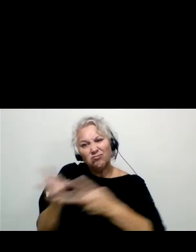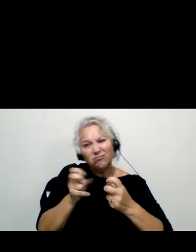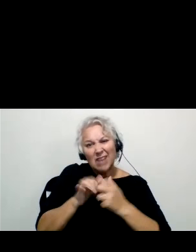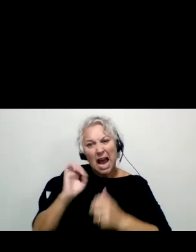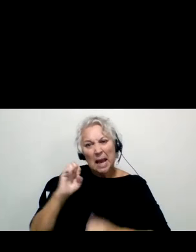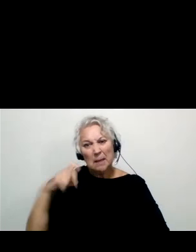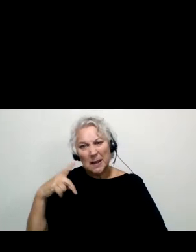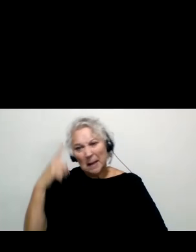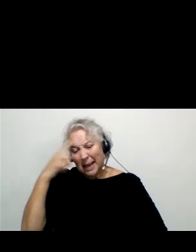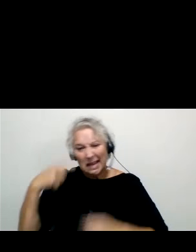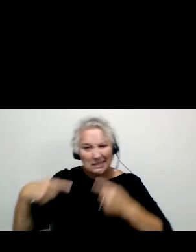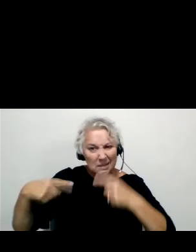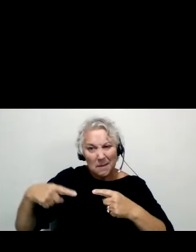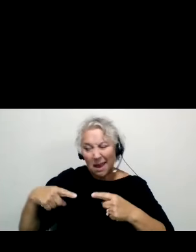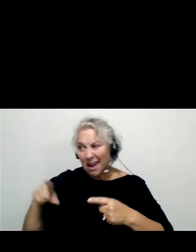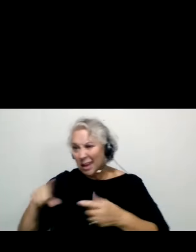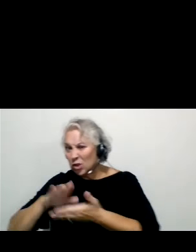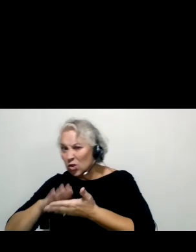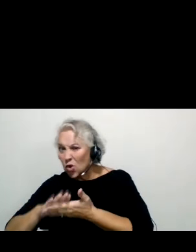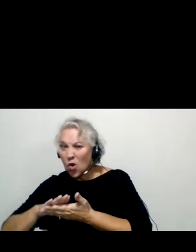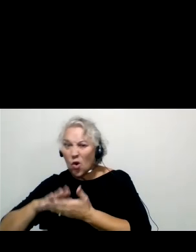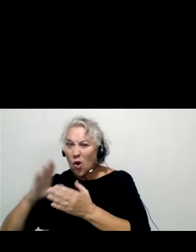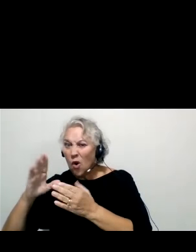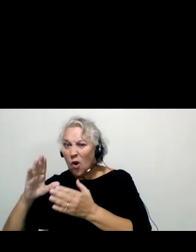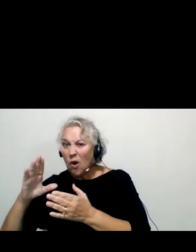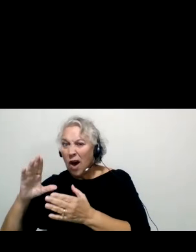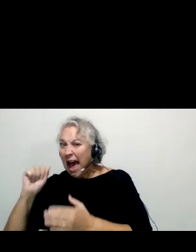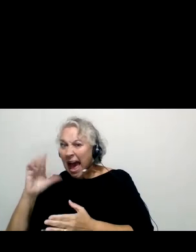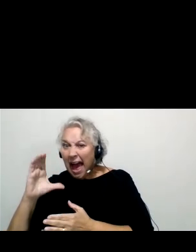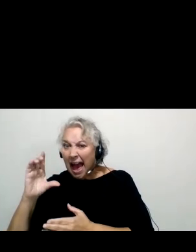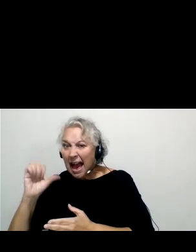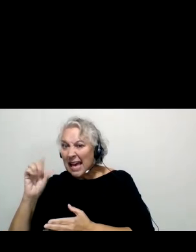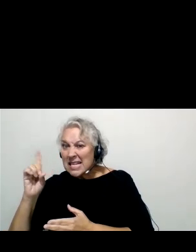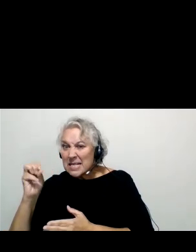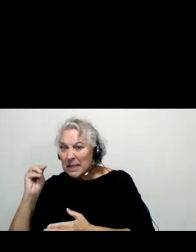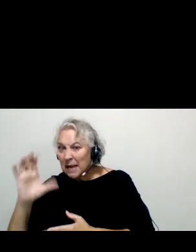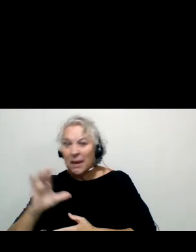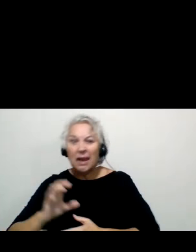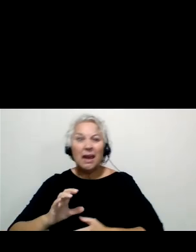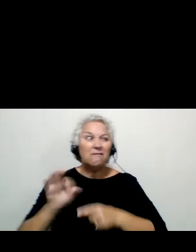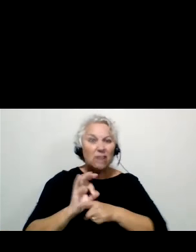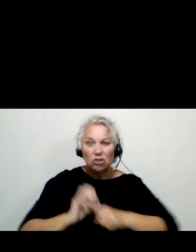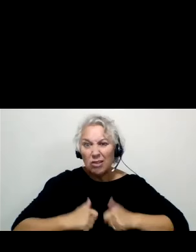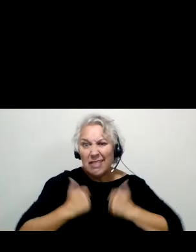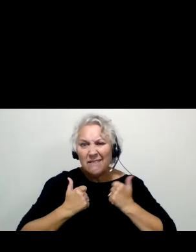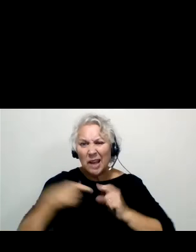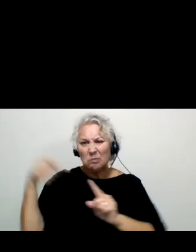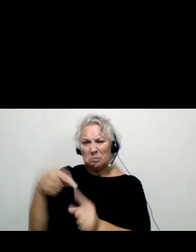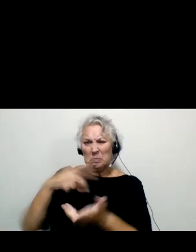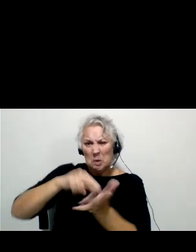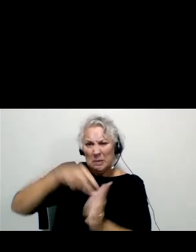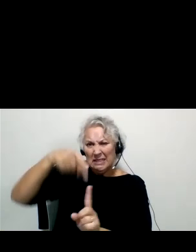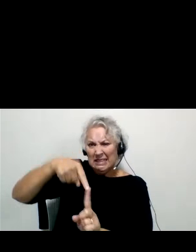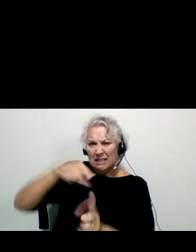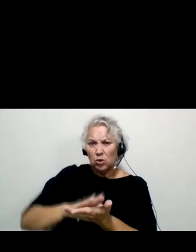of the debate between should school be academic, should school be, you know, functional living skills, what should school be doing? And